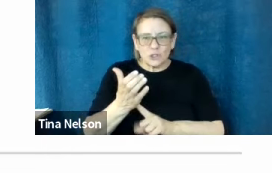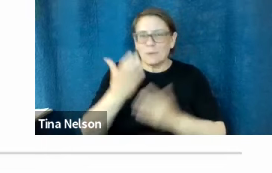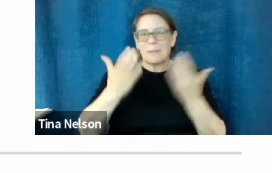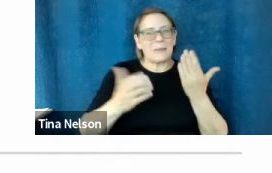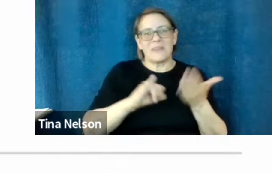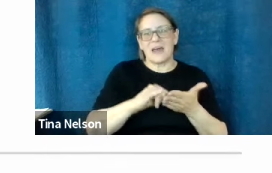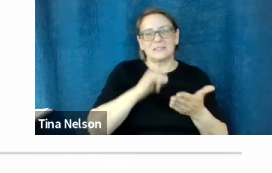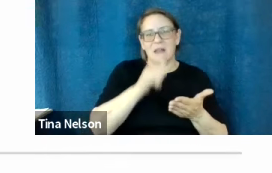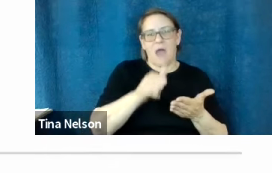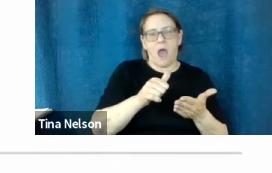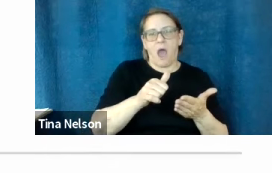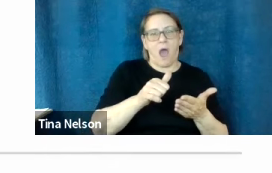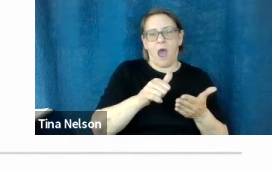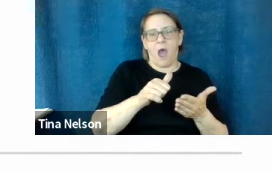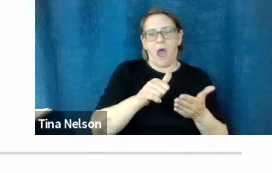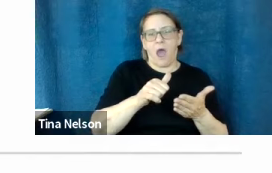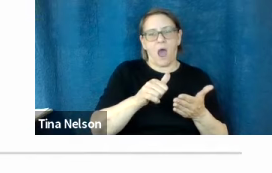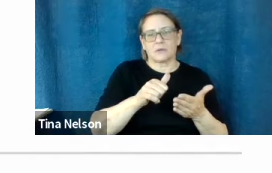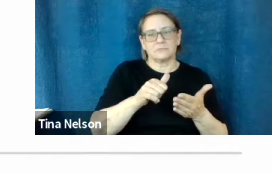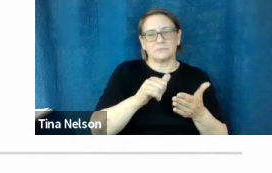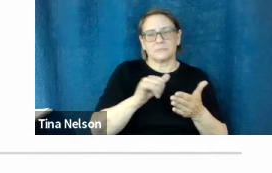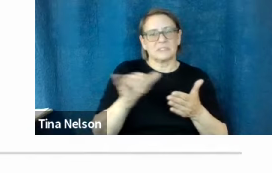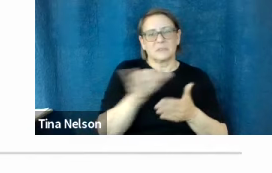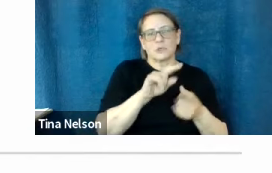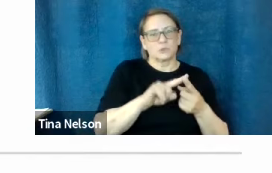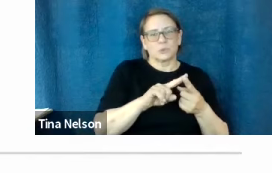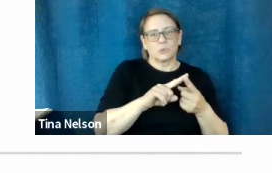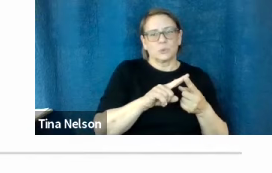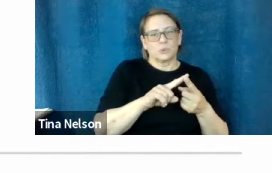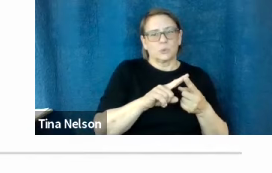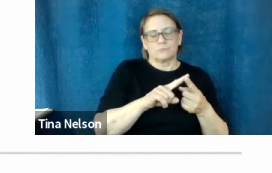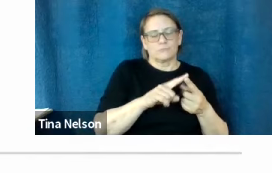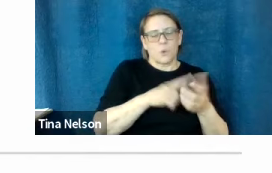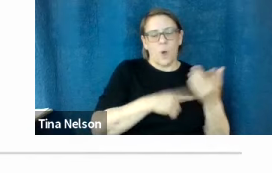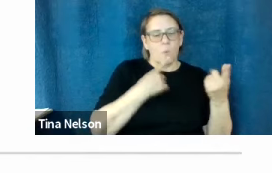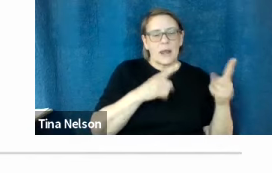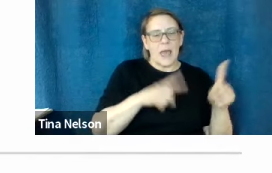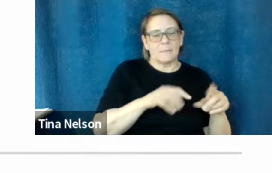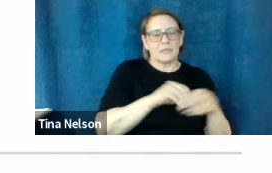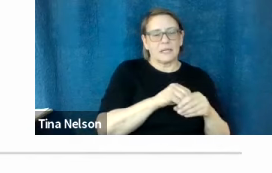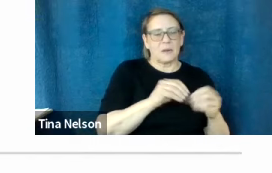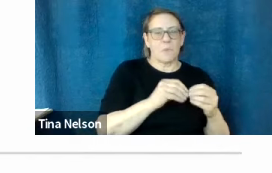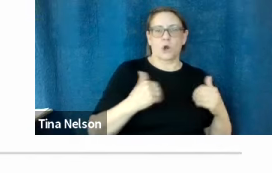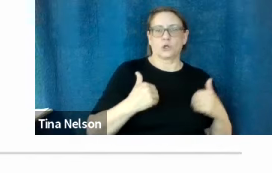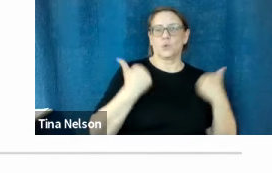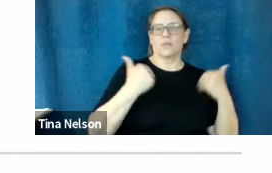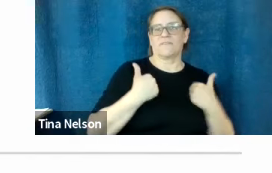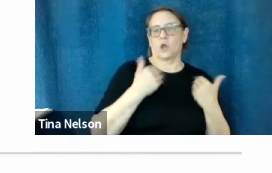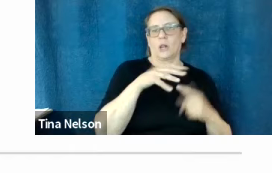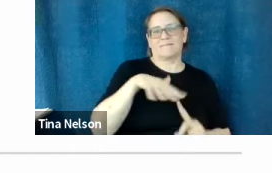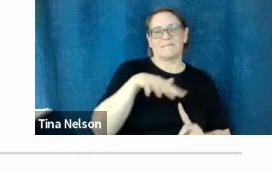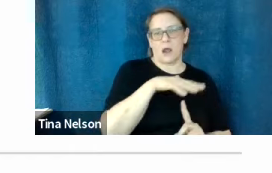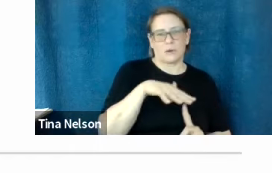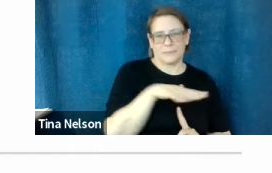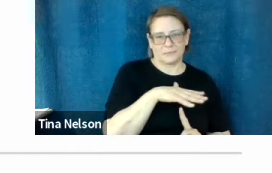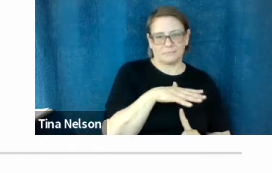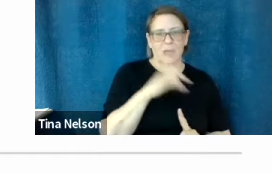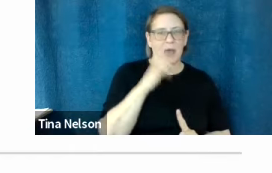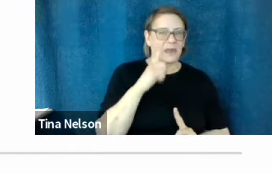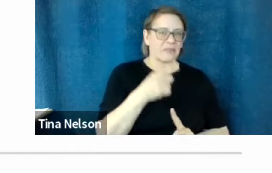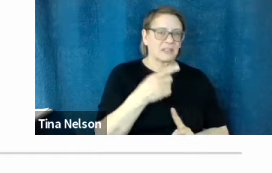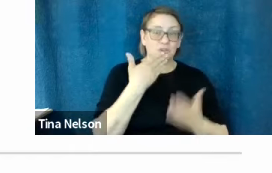uh, youth or progressive mindset that exists in a, in a, in a more, uh, youthful environment. So this I think is